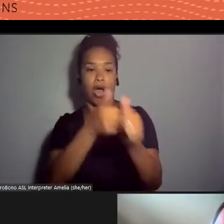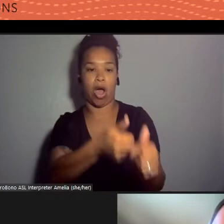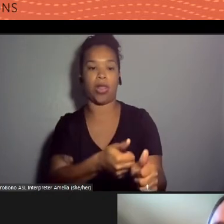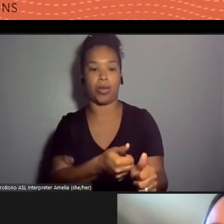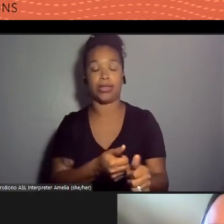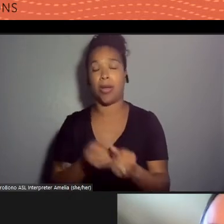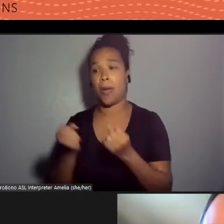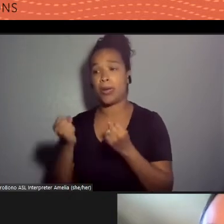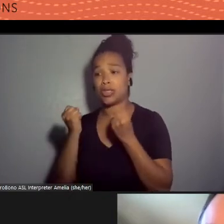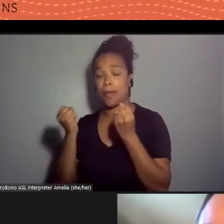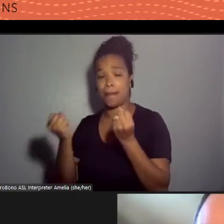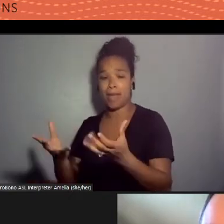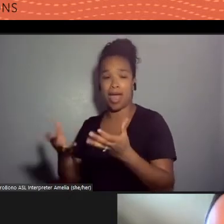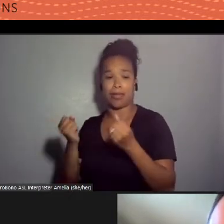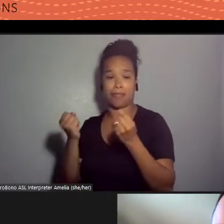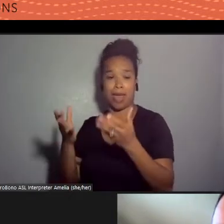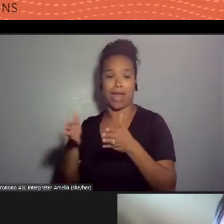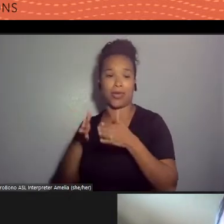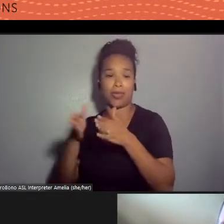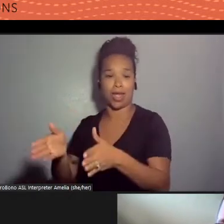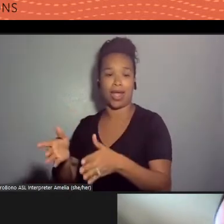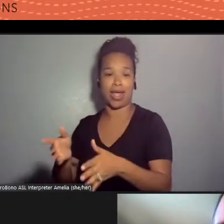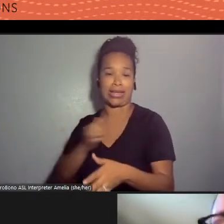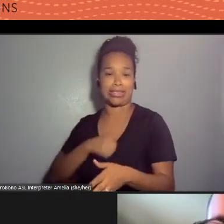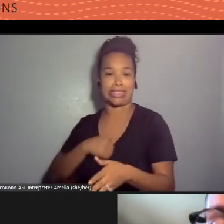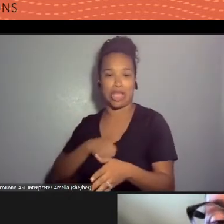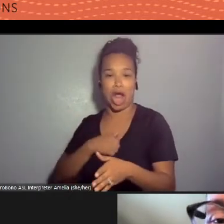so many ways. Sorry, I jumped on you because I was like, ugh.